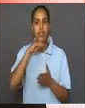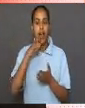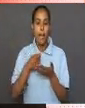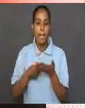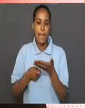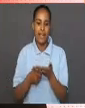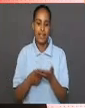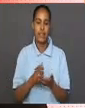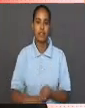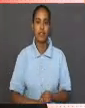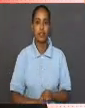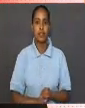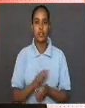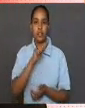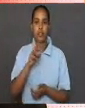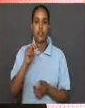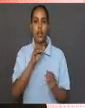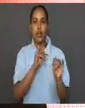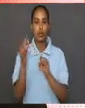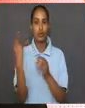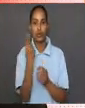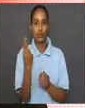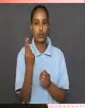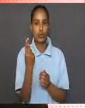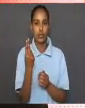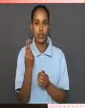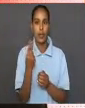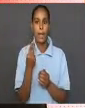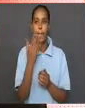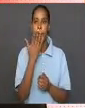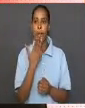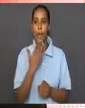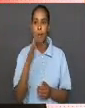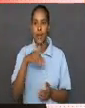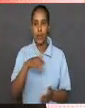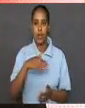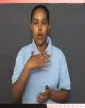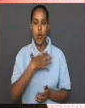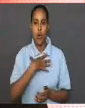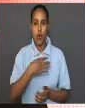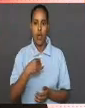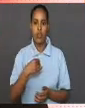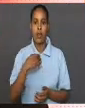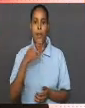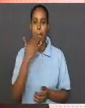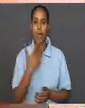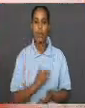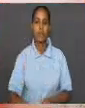batteries. Zinc can also be used as pigment in white paint.